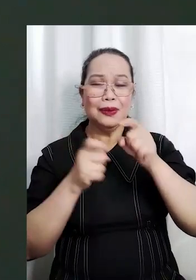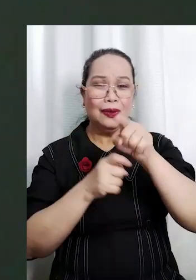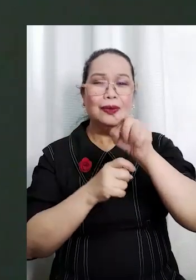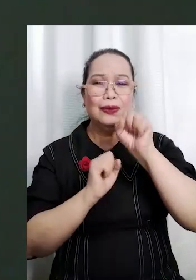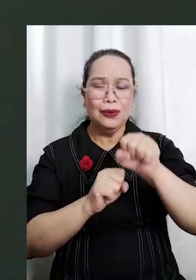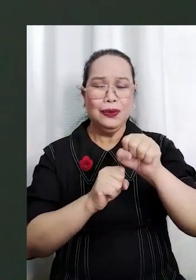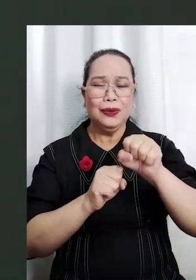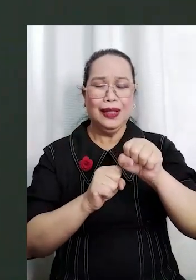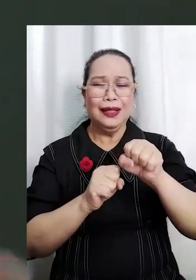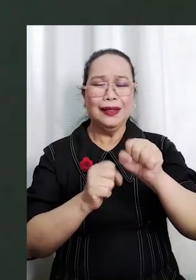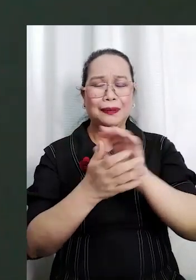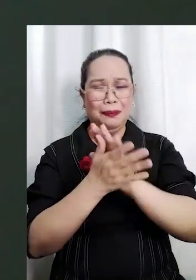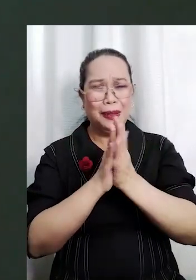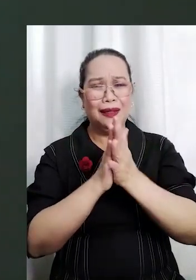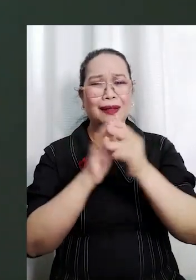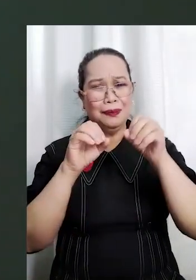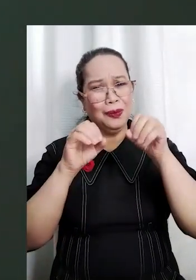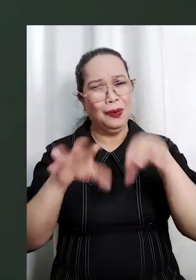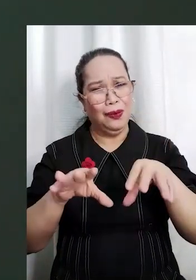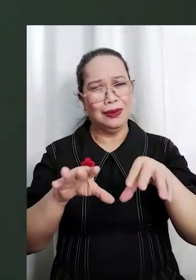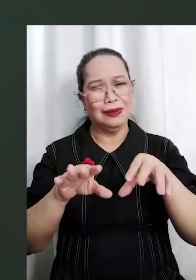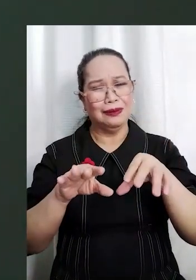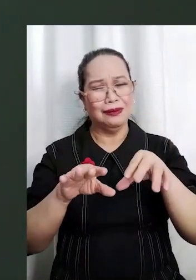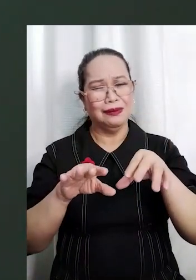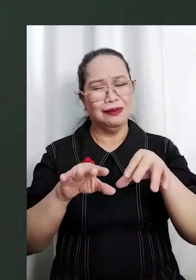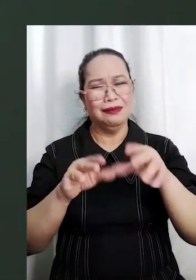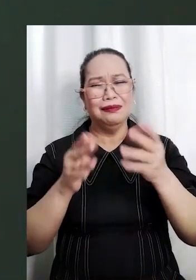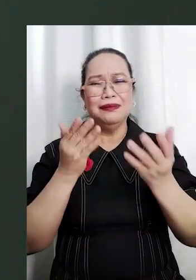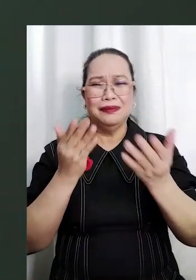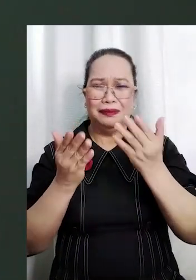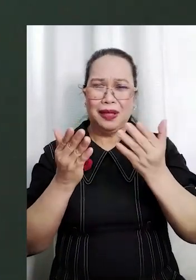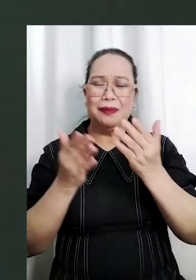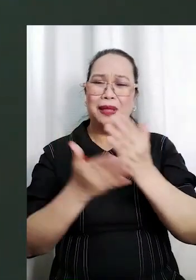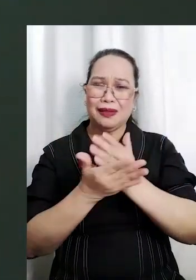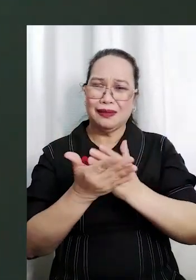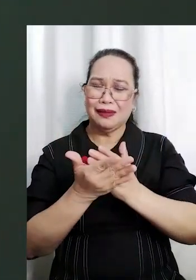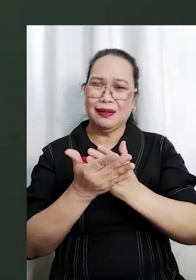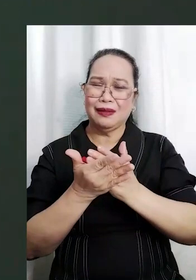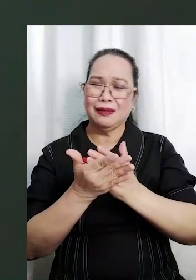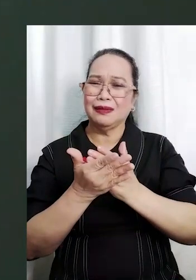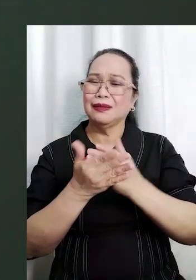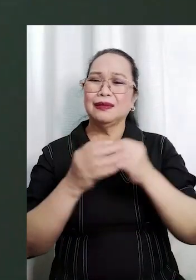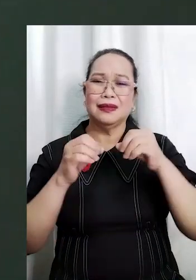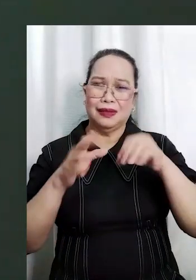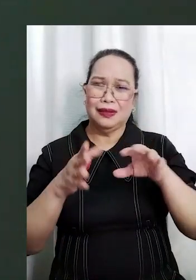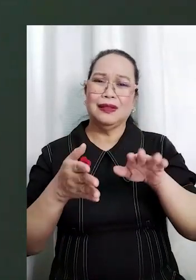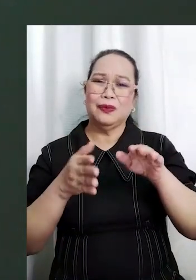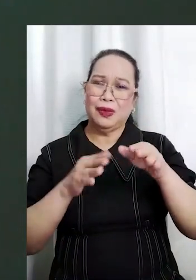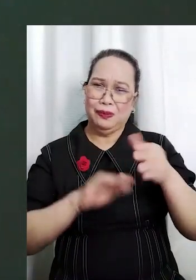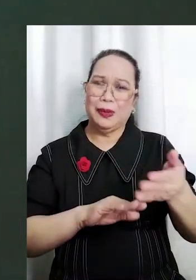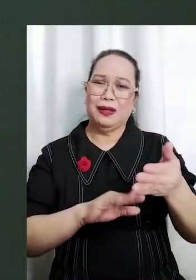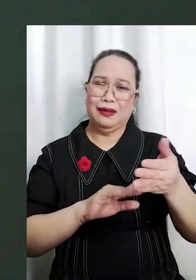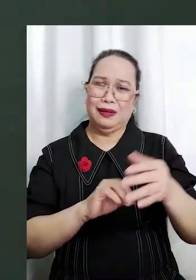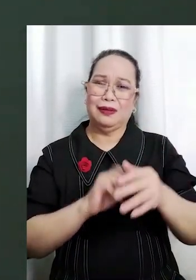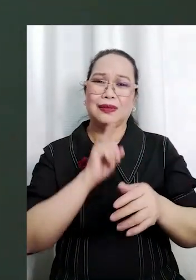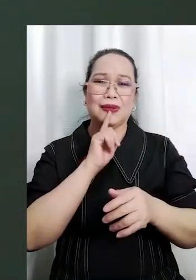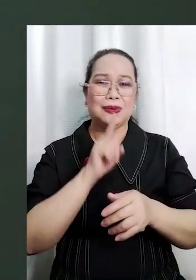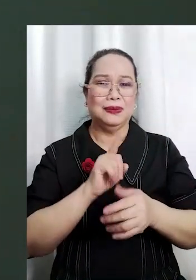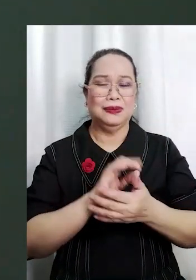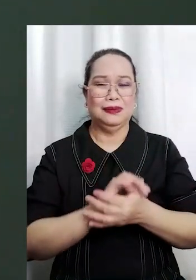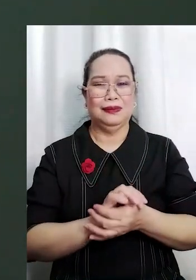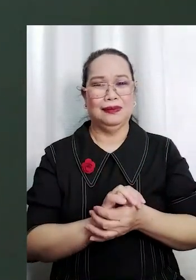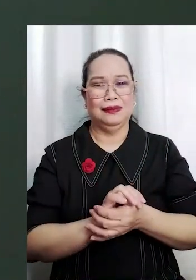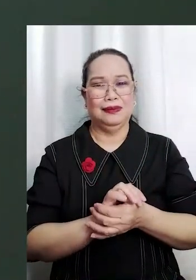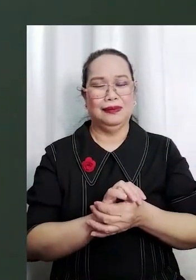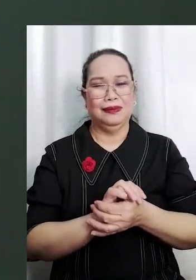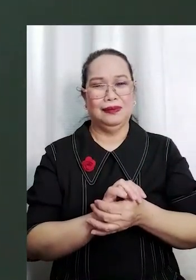and you could easily get lost there. Or perhaps some of us may even lose their lives there.